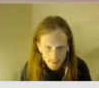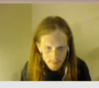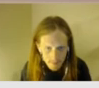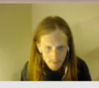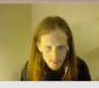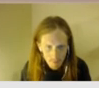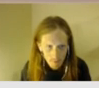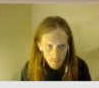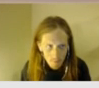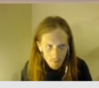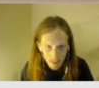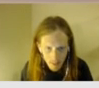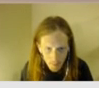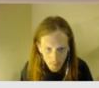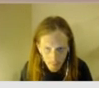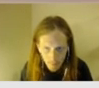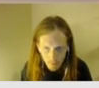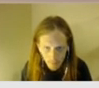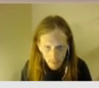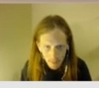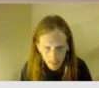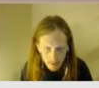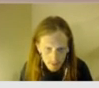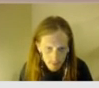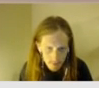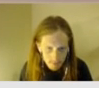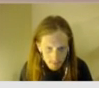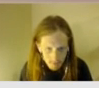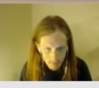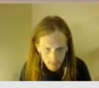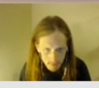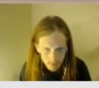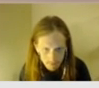on. You can come back to that later on after you've worked out those other problems.